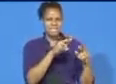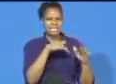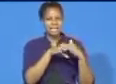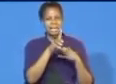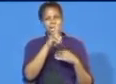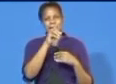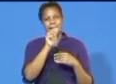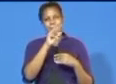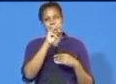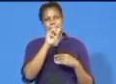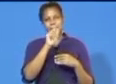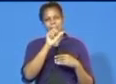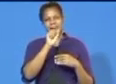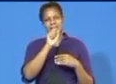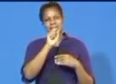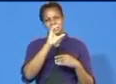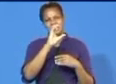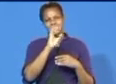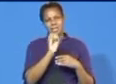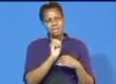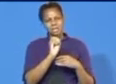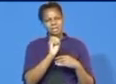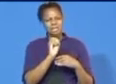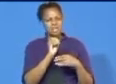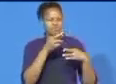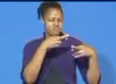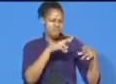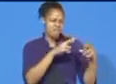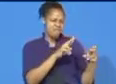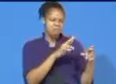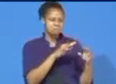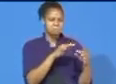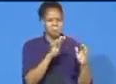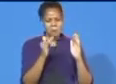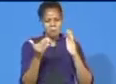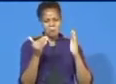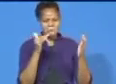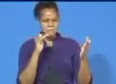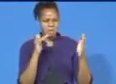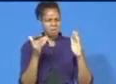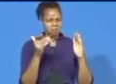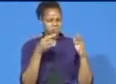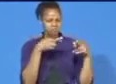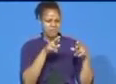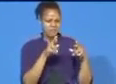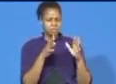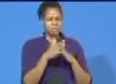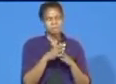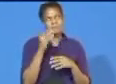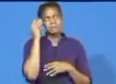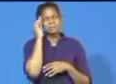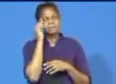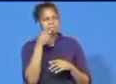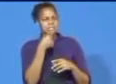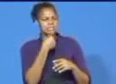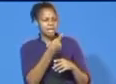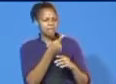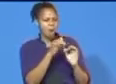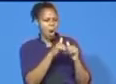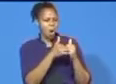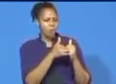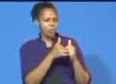rivers in Syria. He thought to himself as to how he would be